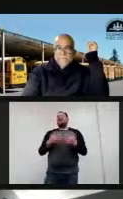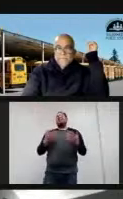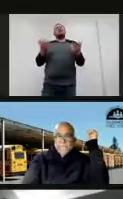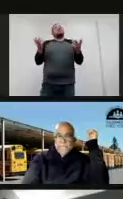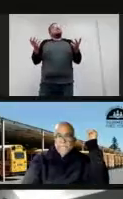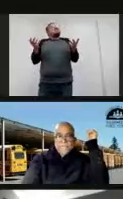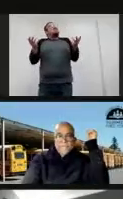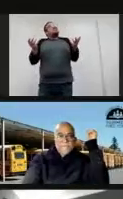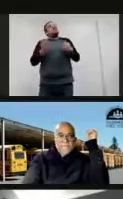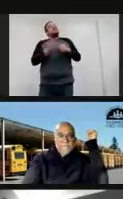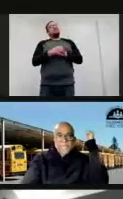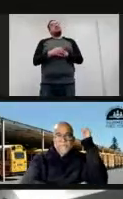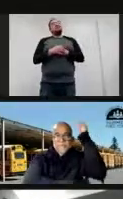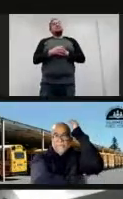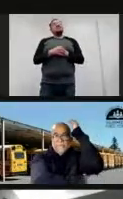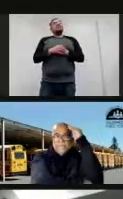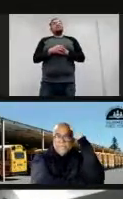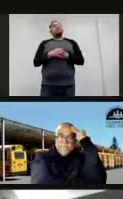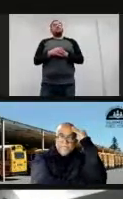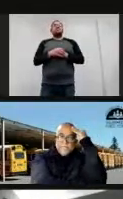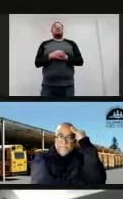Yes, I'm a little bit of on the